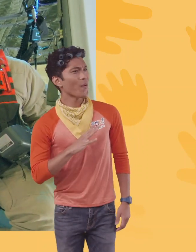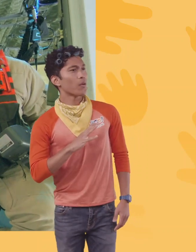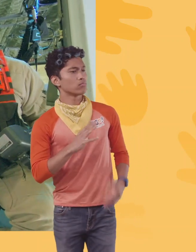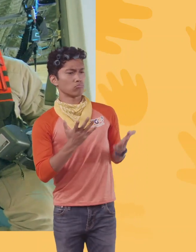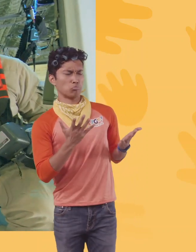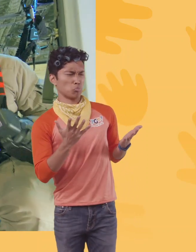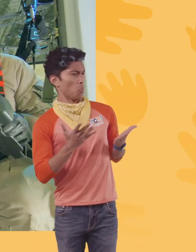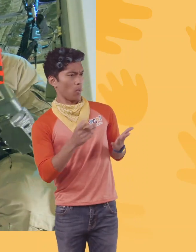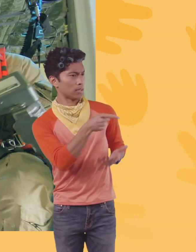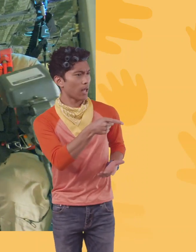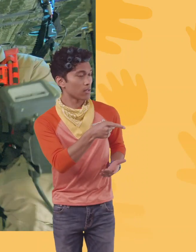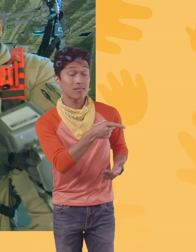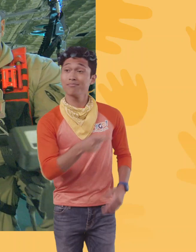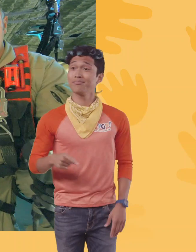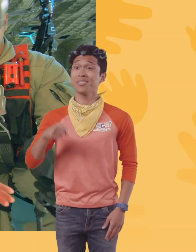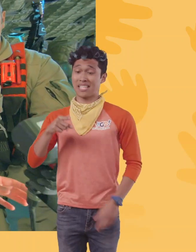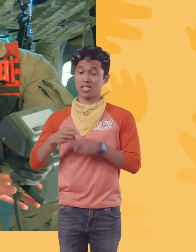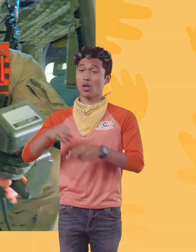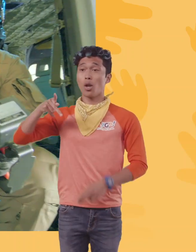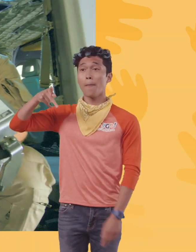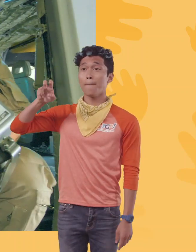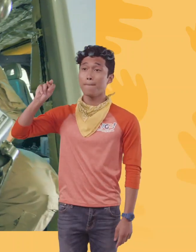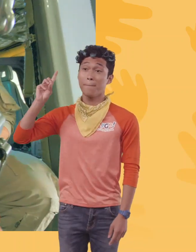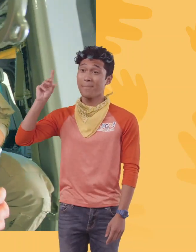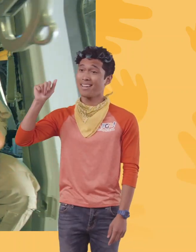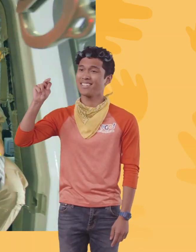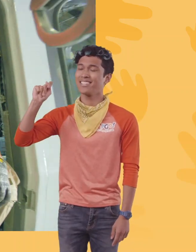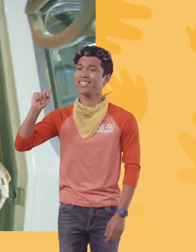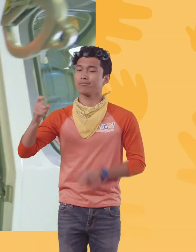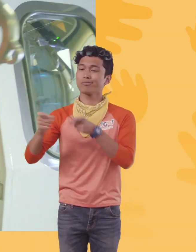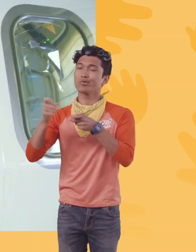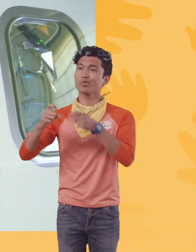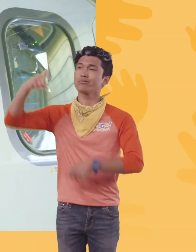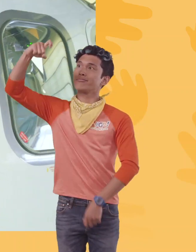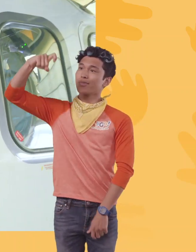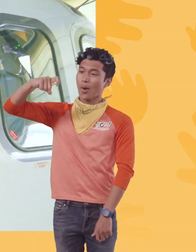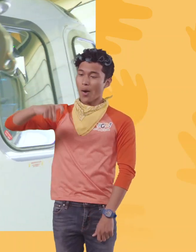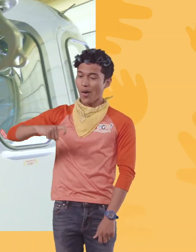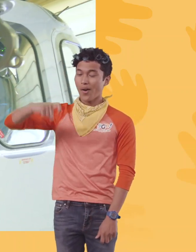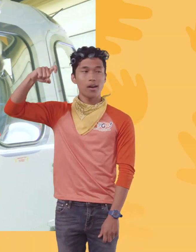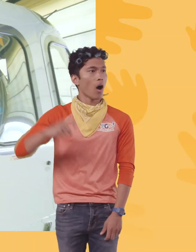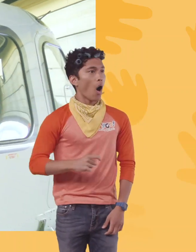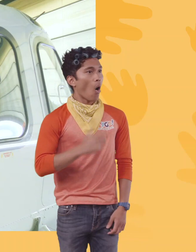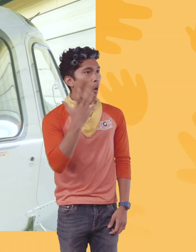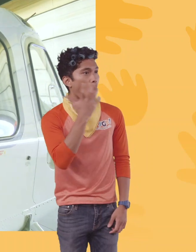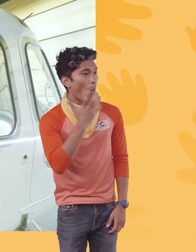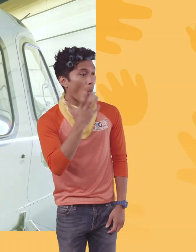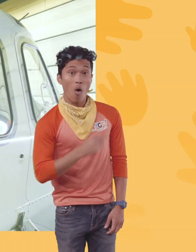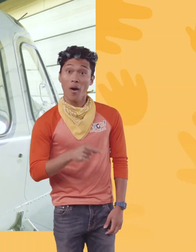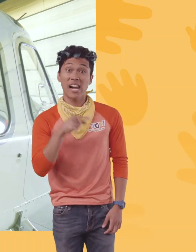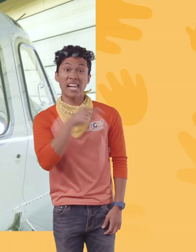Wait, what's in your hand? This is called a pendant. It's what controls our hook. We can lower and raise it with this controller here. Whoa, this